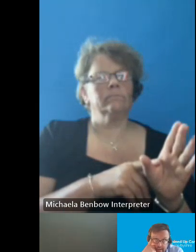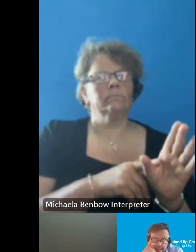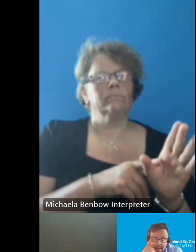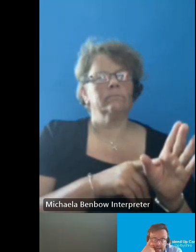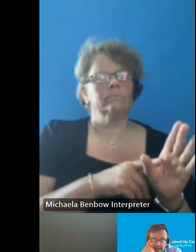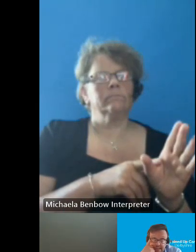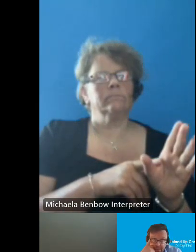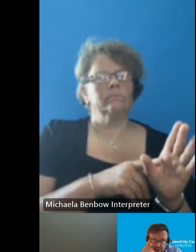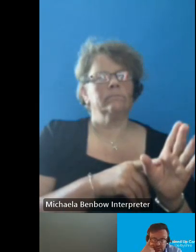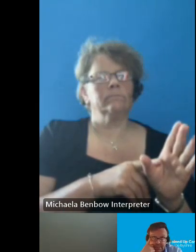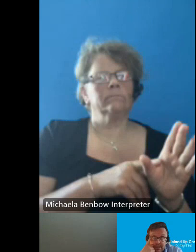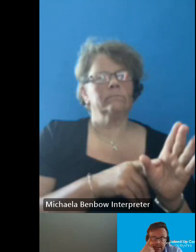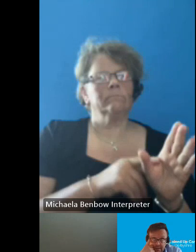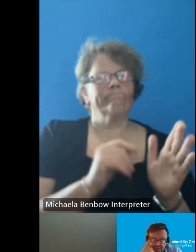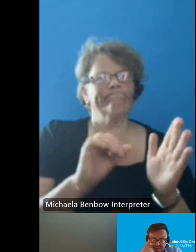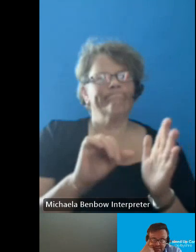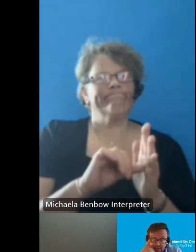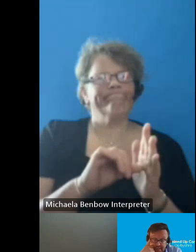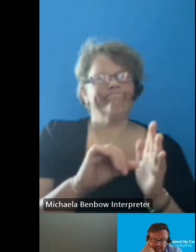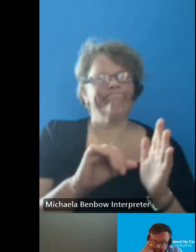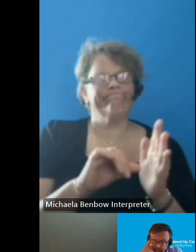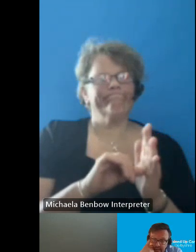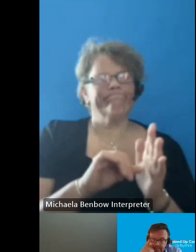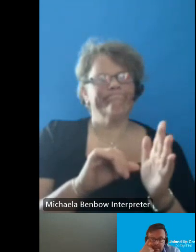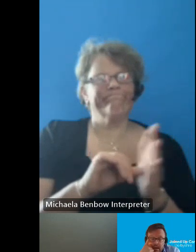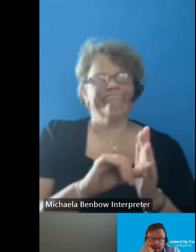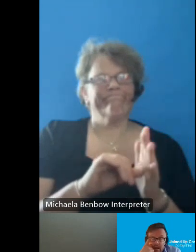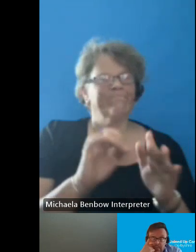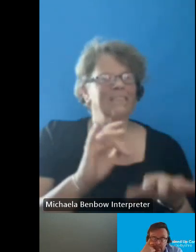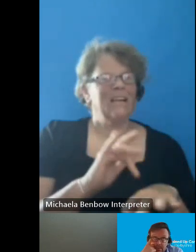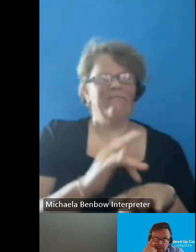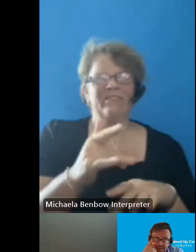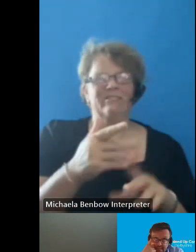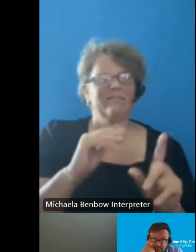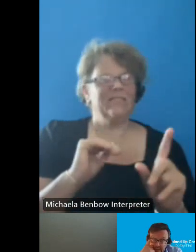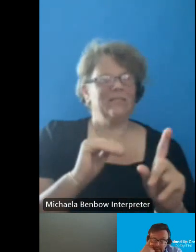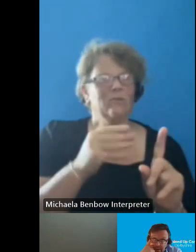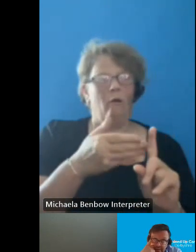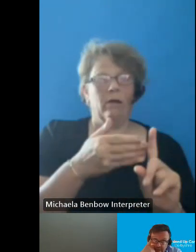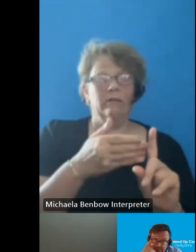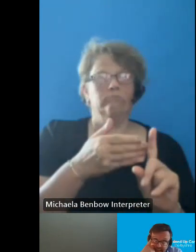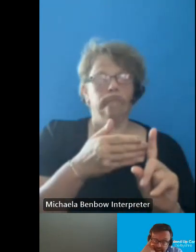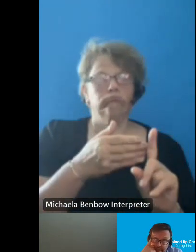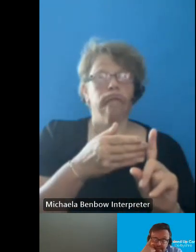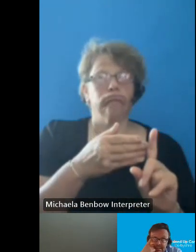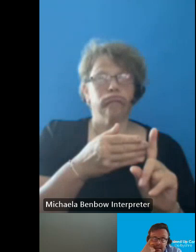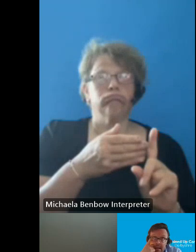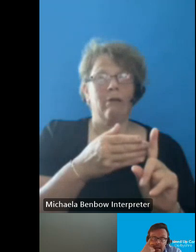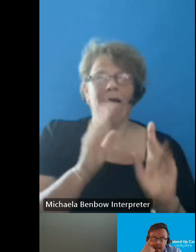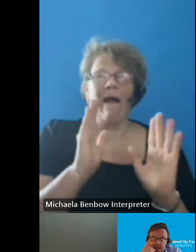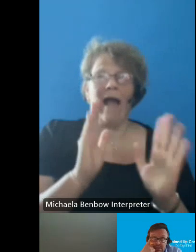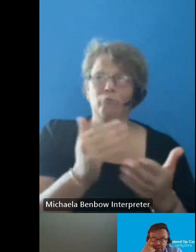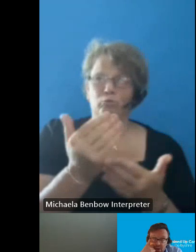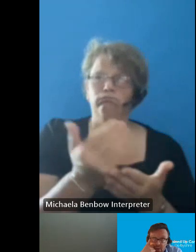got a very difficult efficiency target to deliver, quite a significant amount of financial